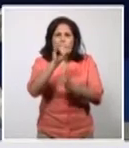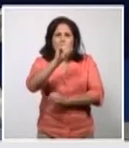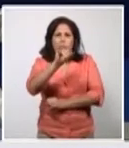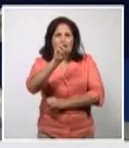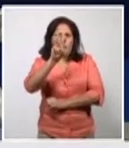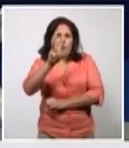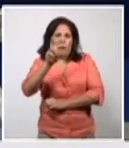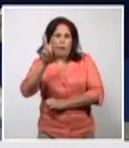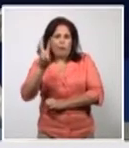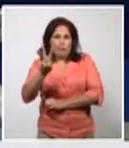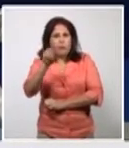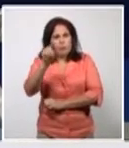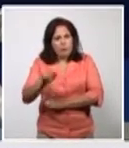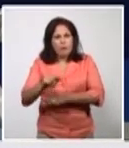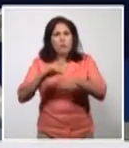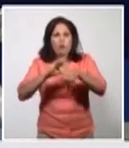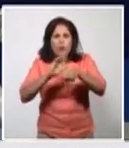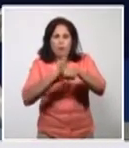of